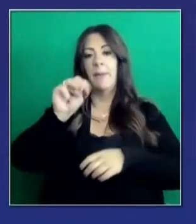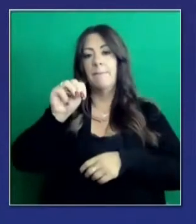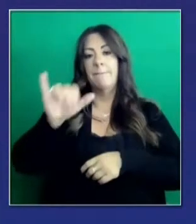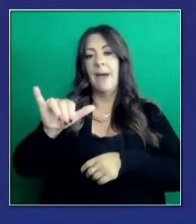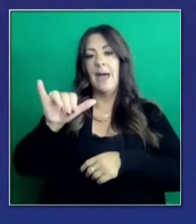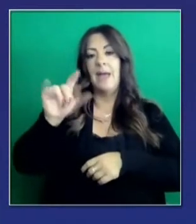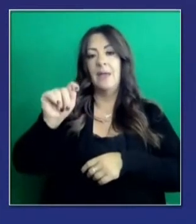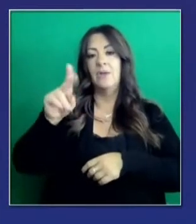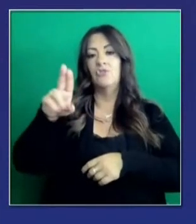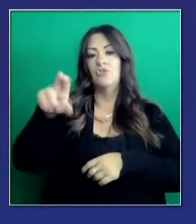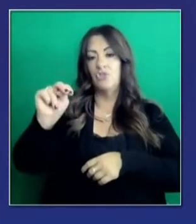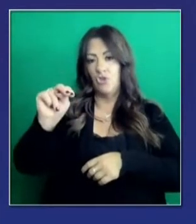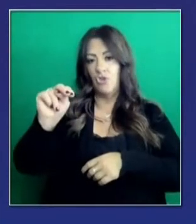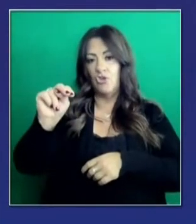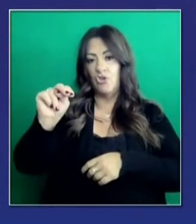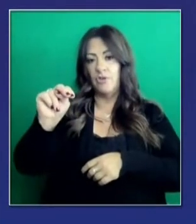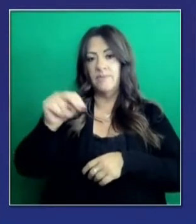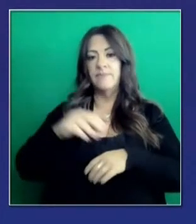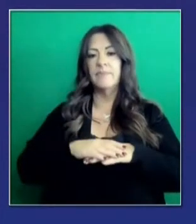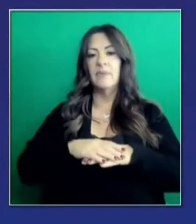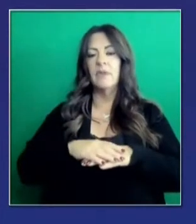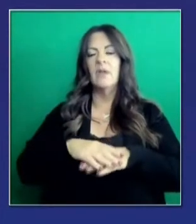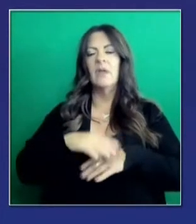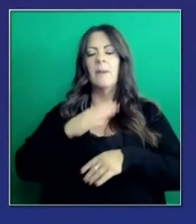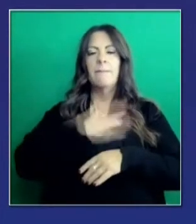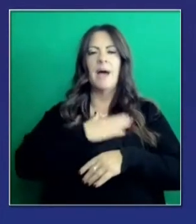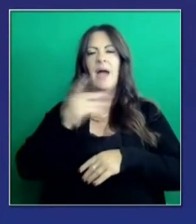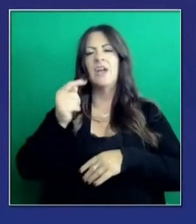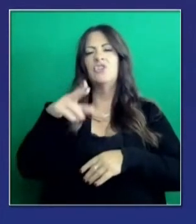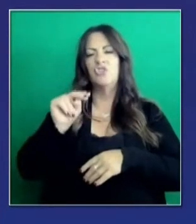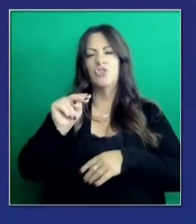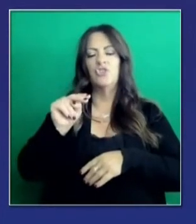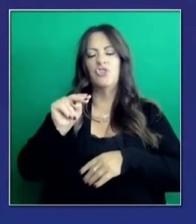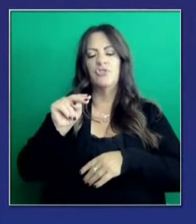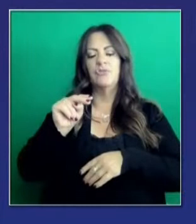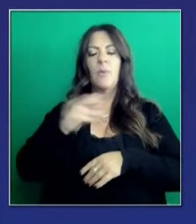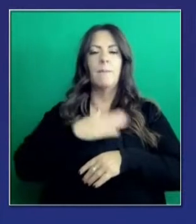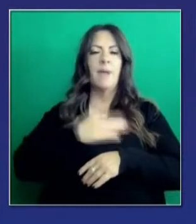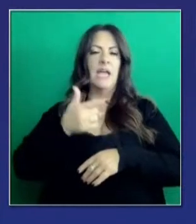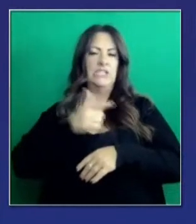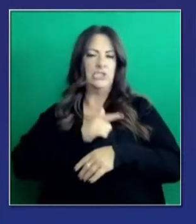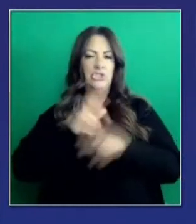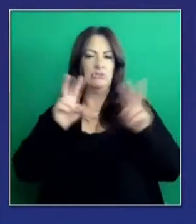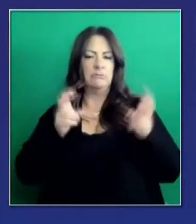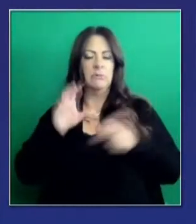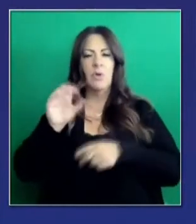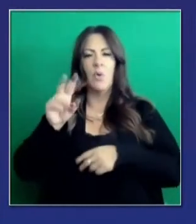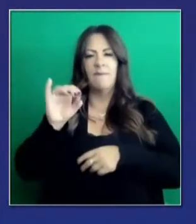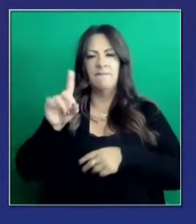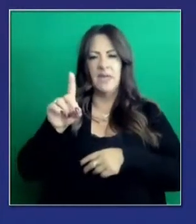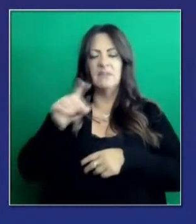you'll find My Turn COVID, maybe the first thing that prompts up. You can learn more about this on the